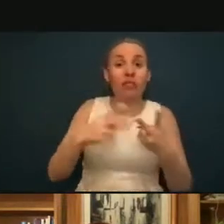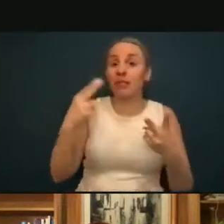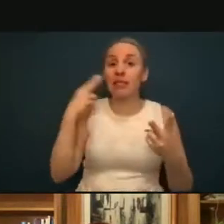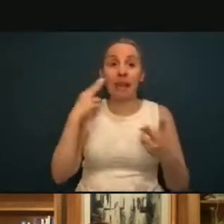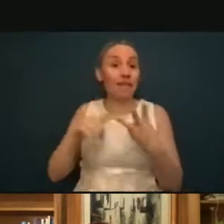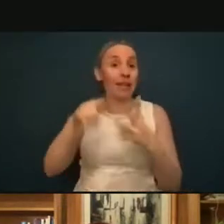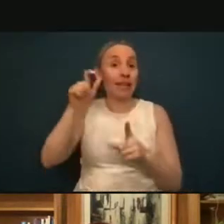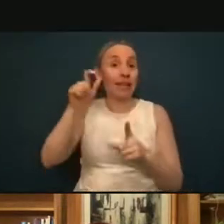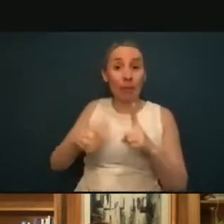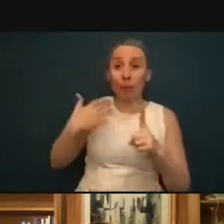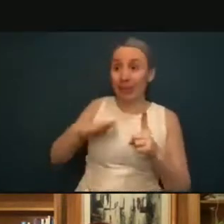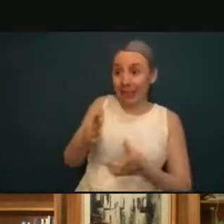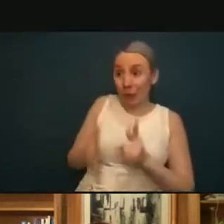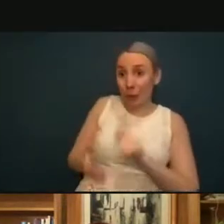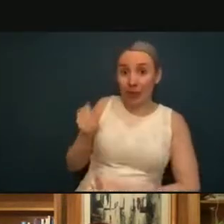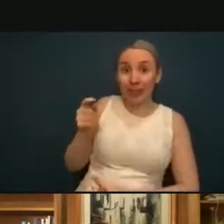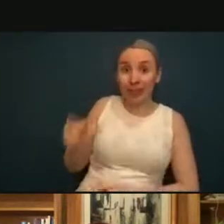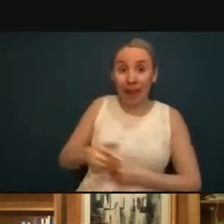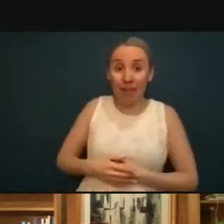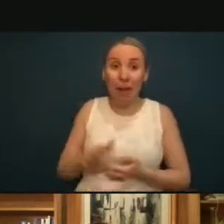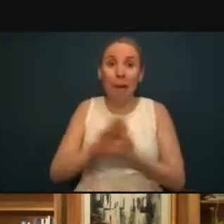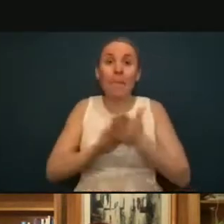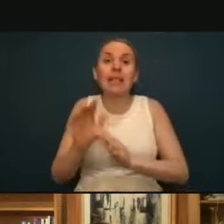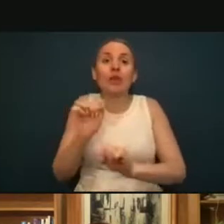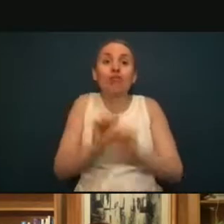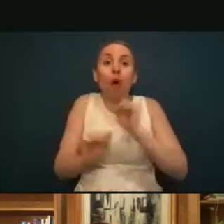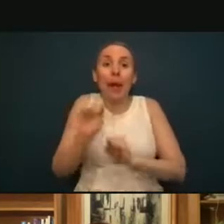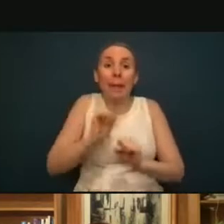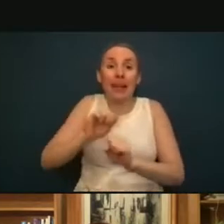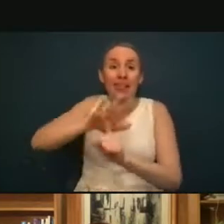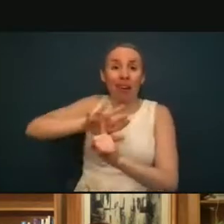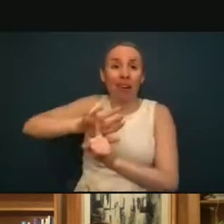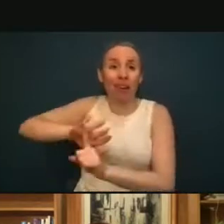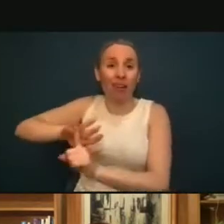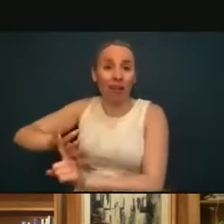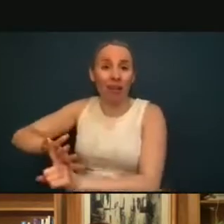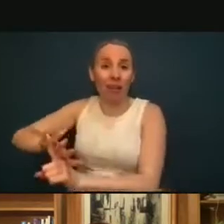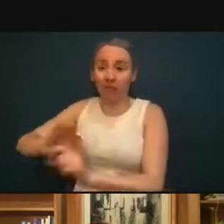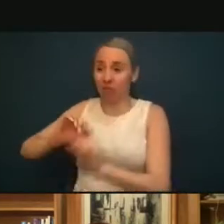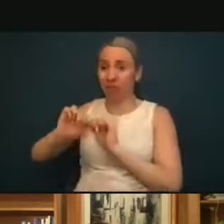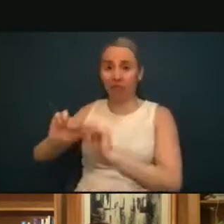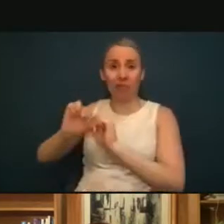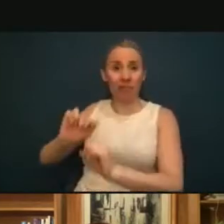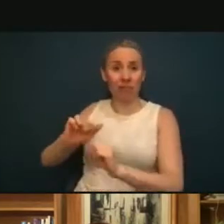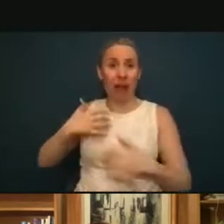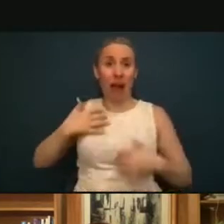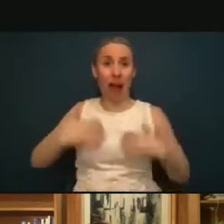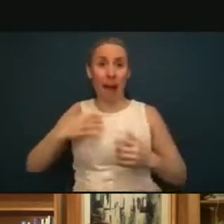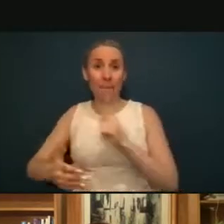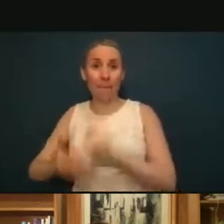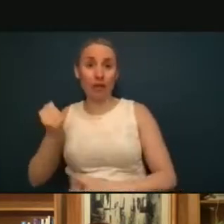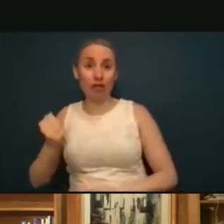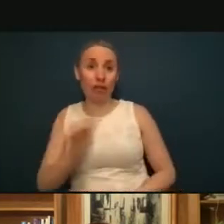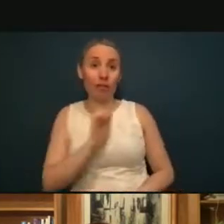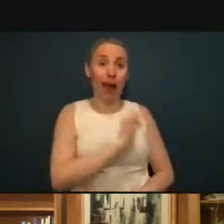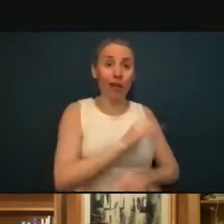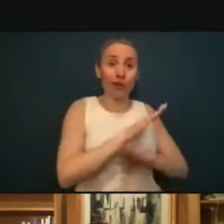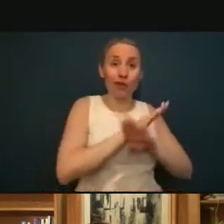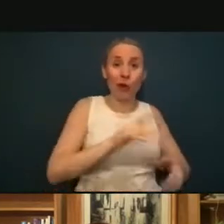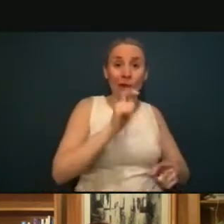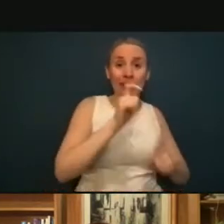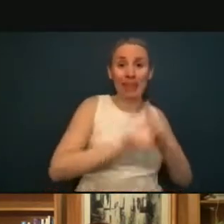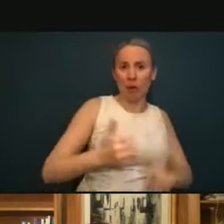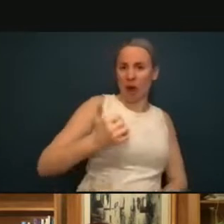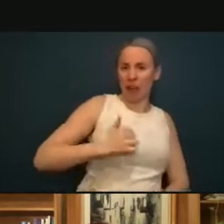inhibiting disabled people's ambitions and non-disabled people's expectations of